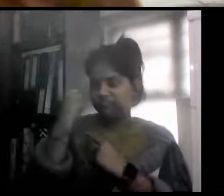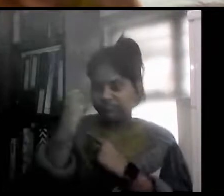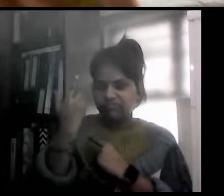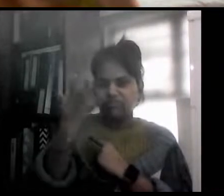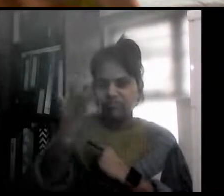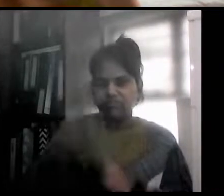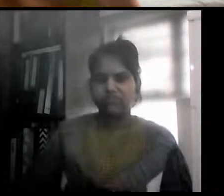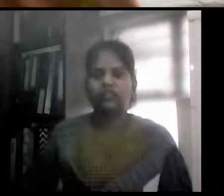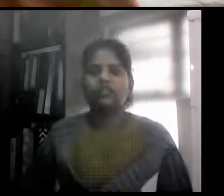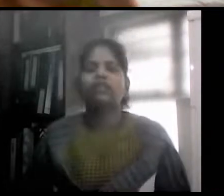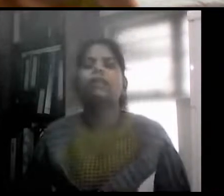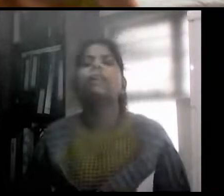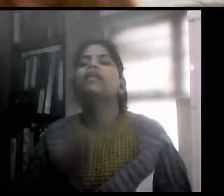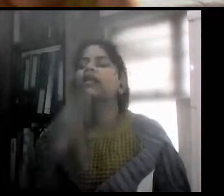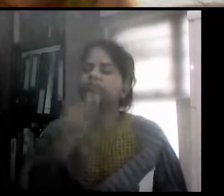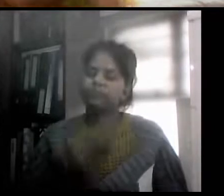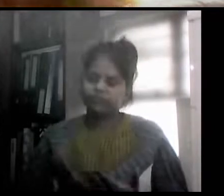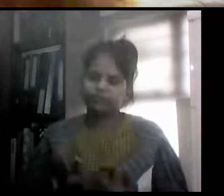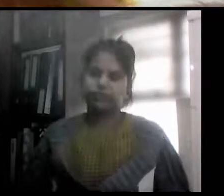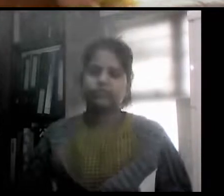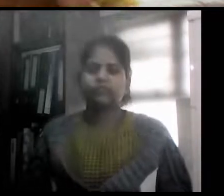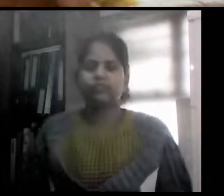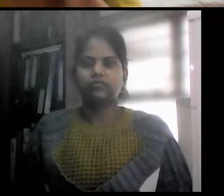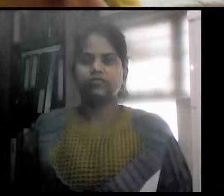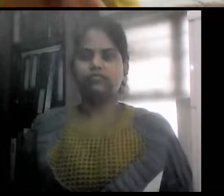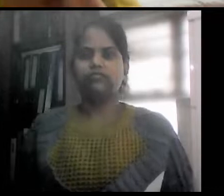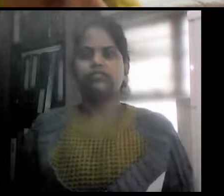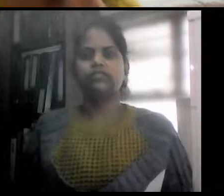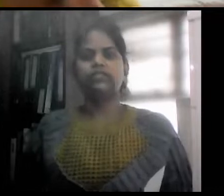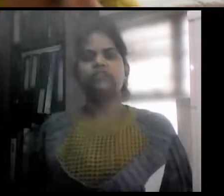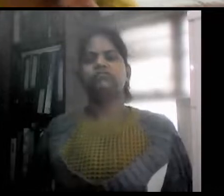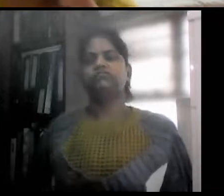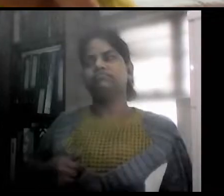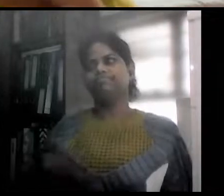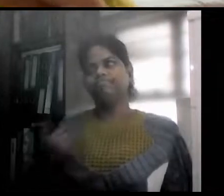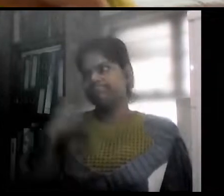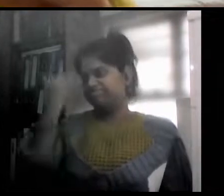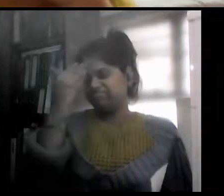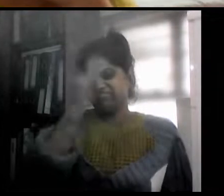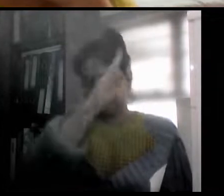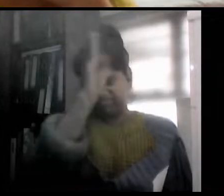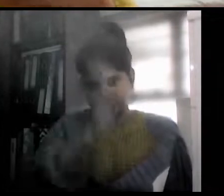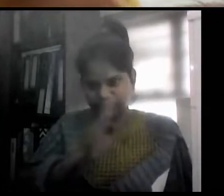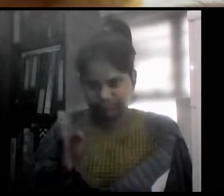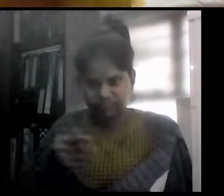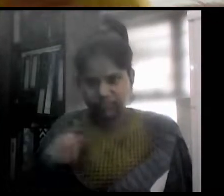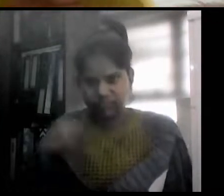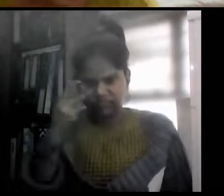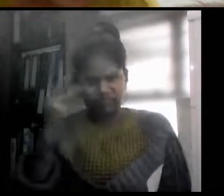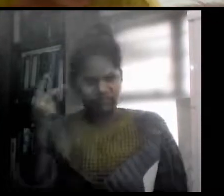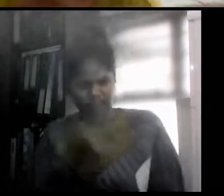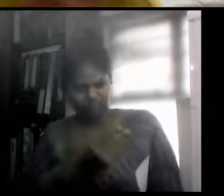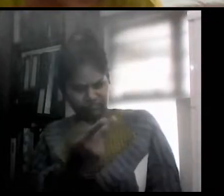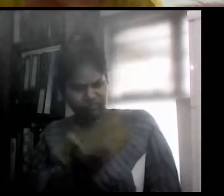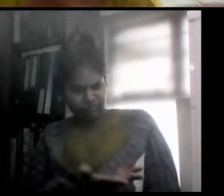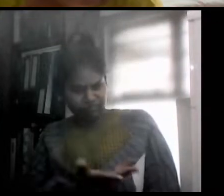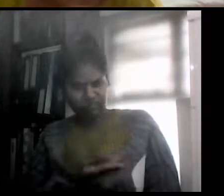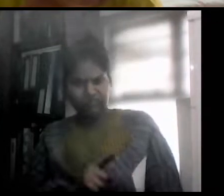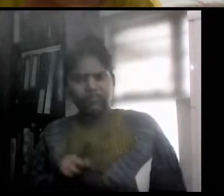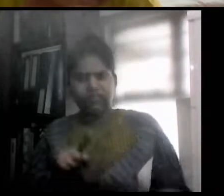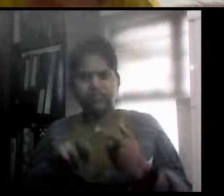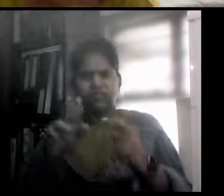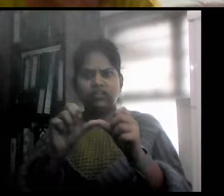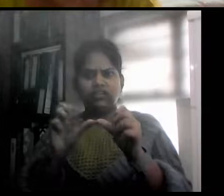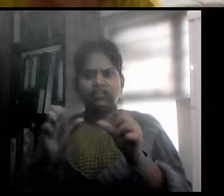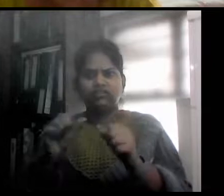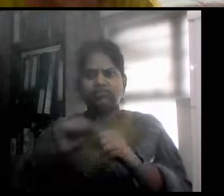you very much. It's very kind. I never know whether to see these articles as a, evil capitalist propaganda, or